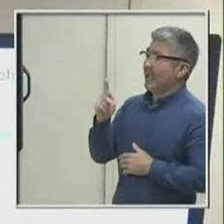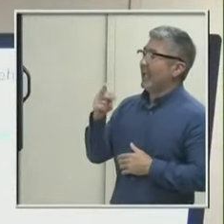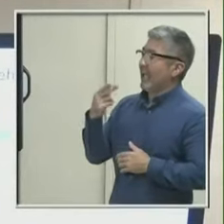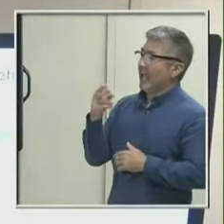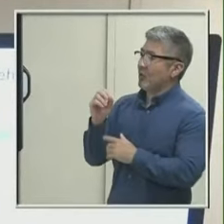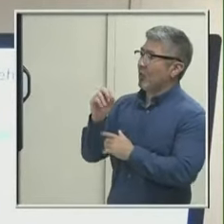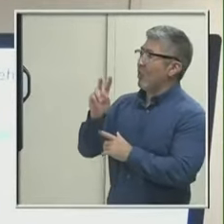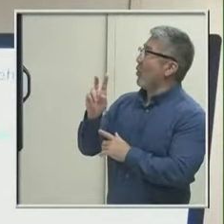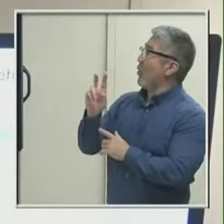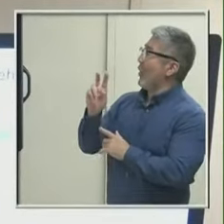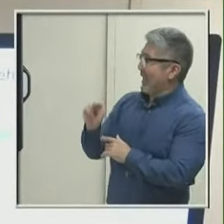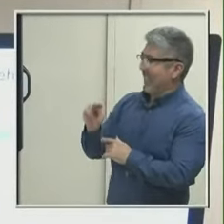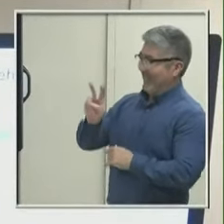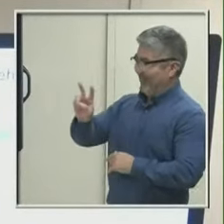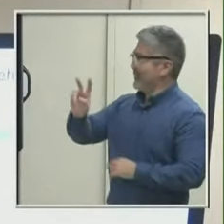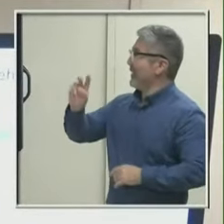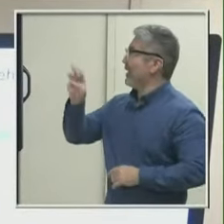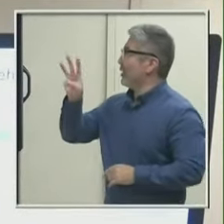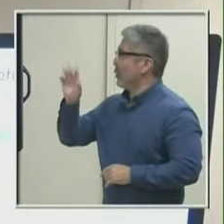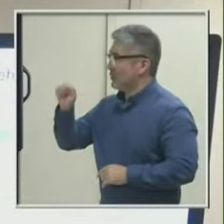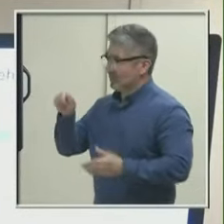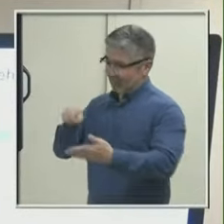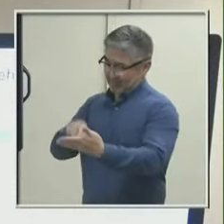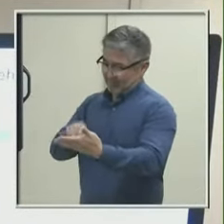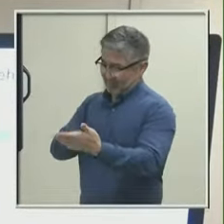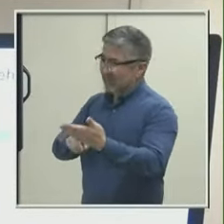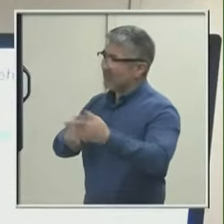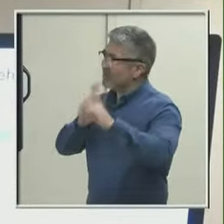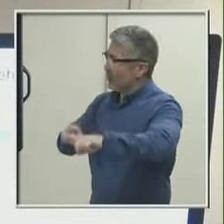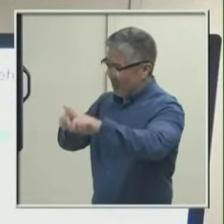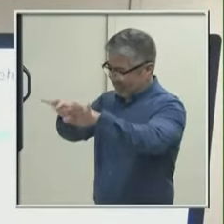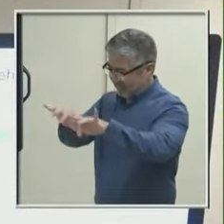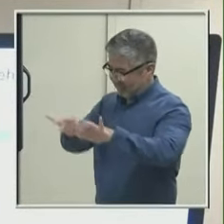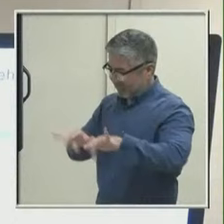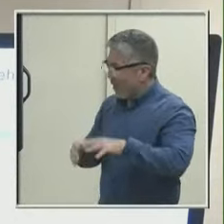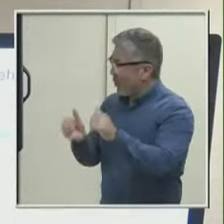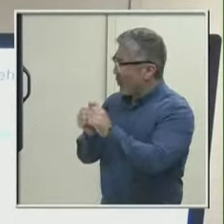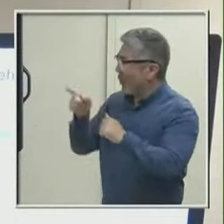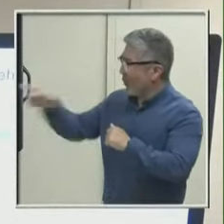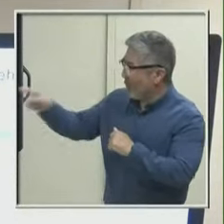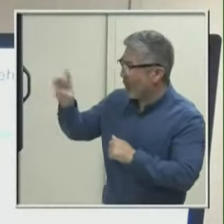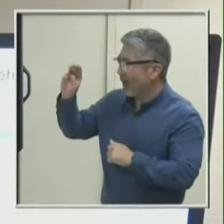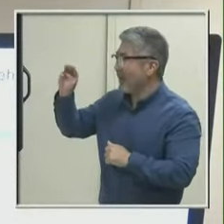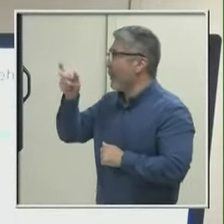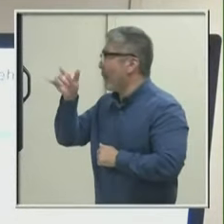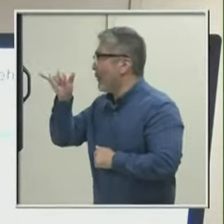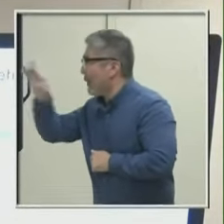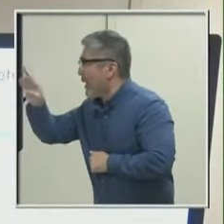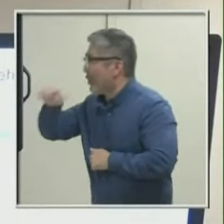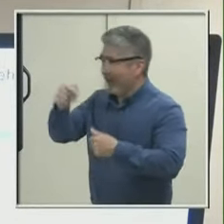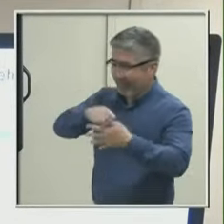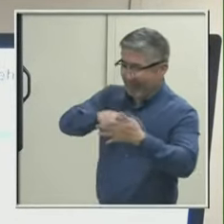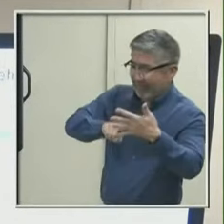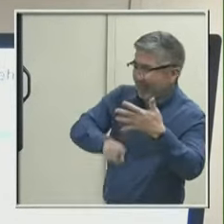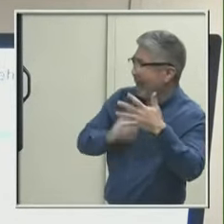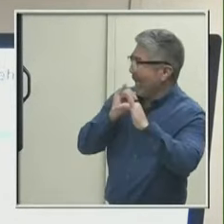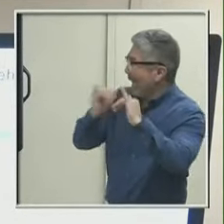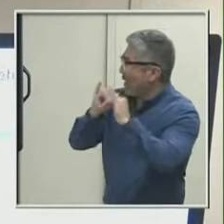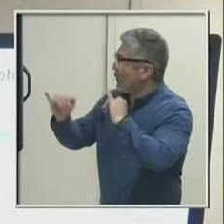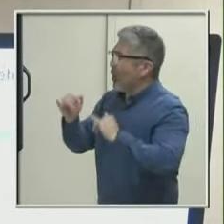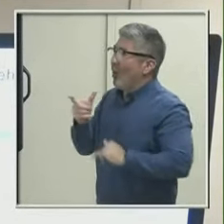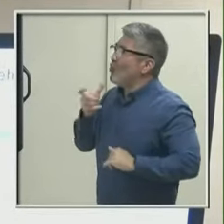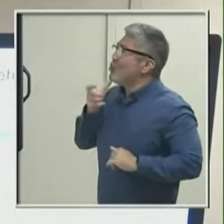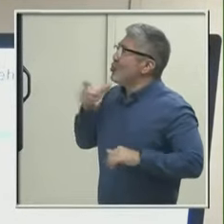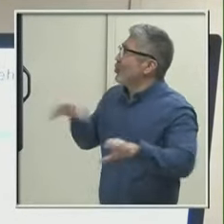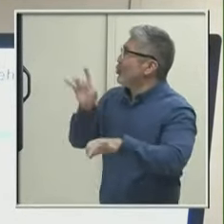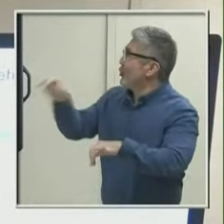the interviews and the technical discussions that are in this report with Herman and Daya and with the mayor and others, who would have done those interviews, number one? And number